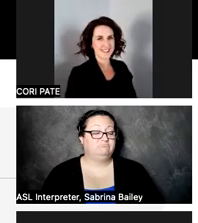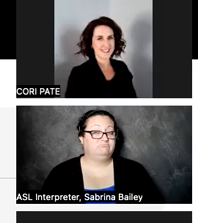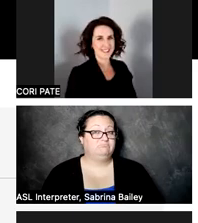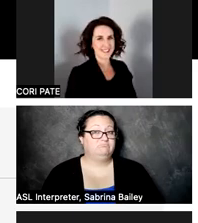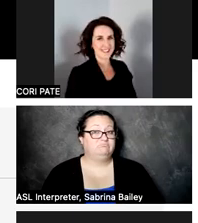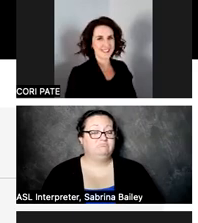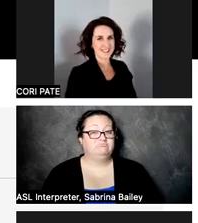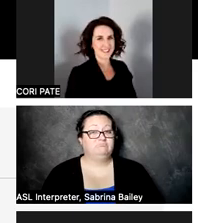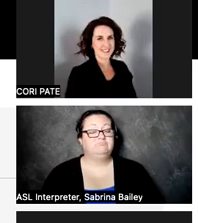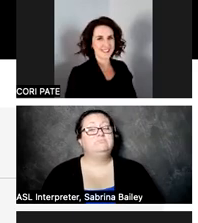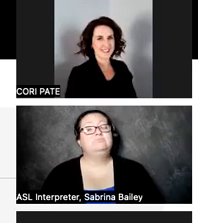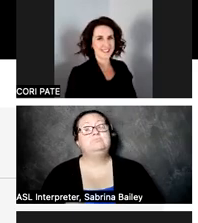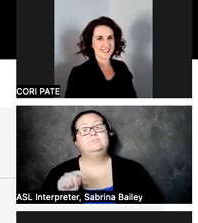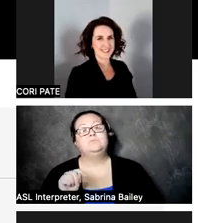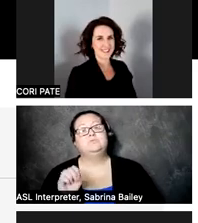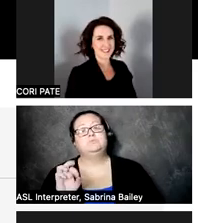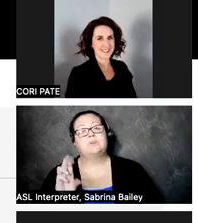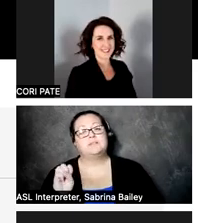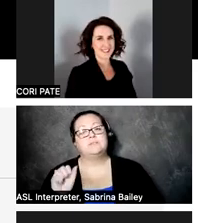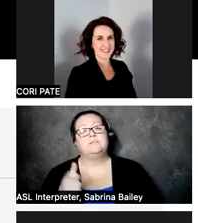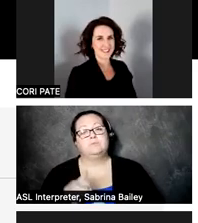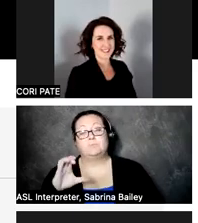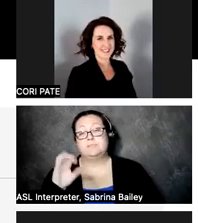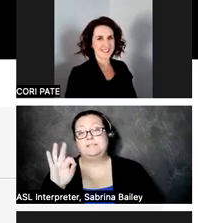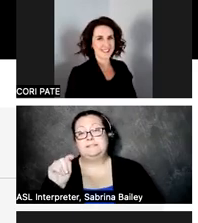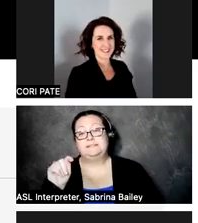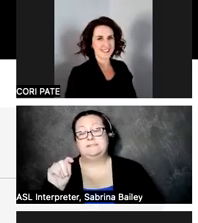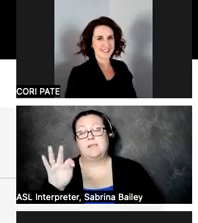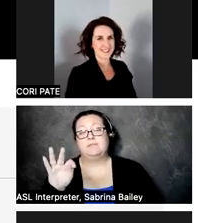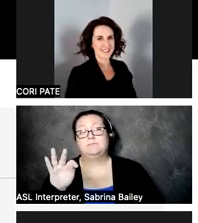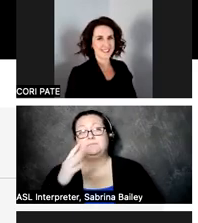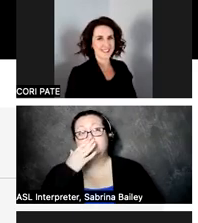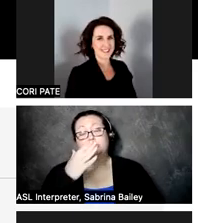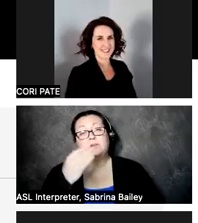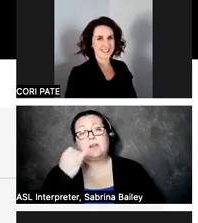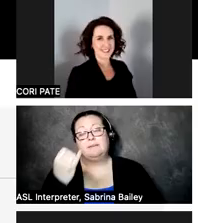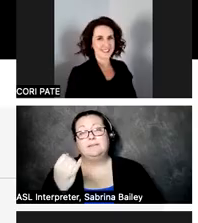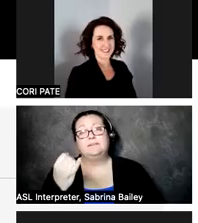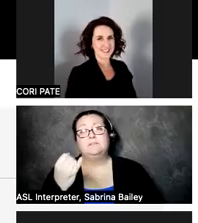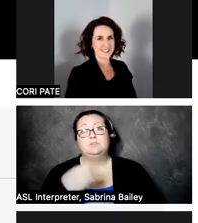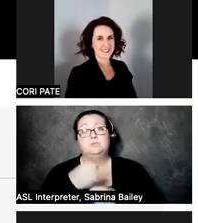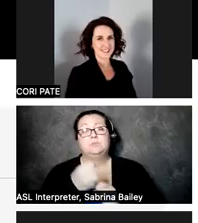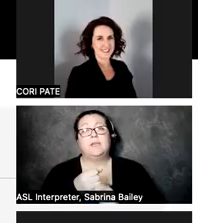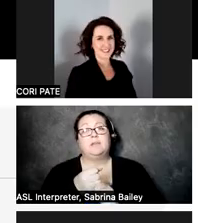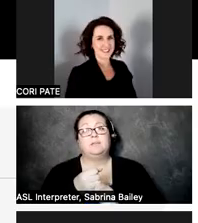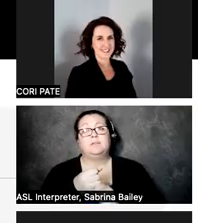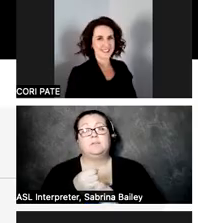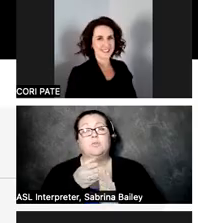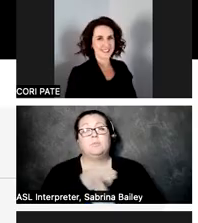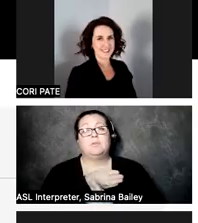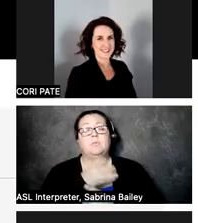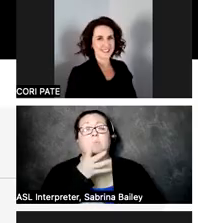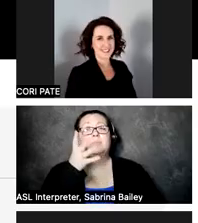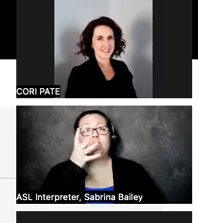Hi, this is Teresa again from CTF. I think it would be a good thing to create so that before the parents are